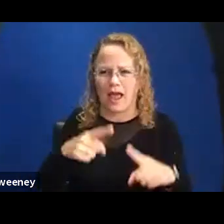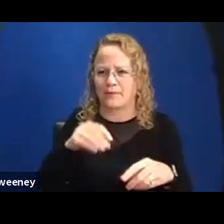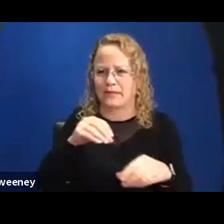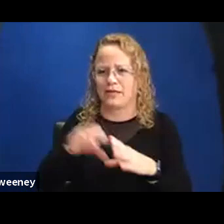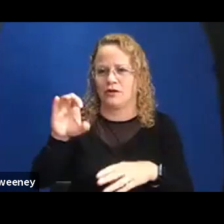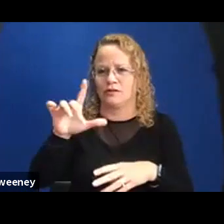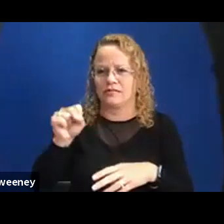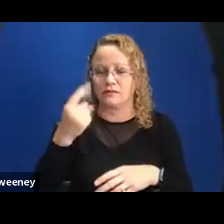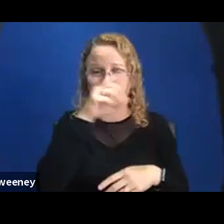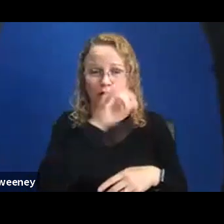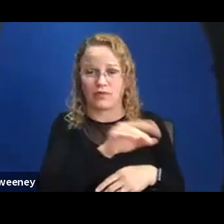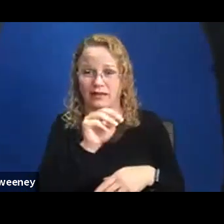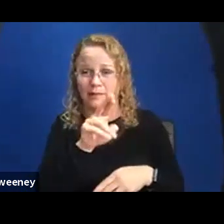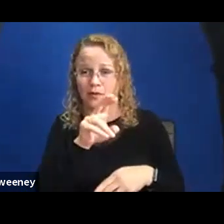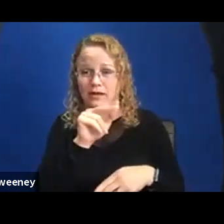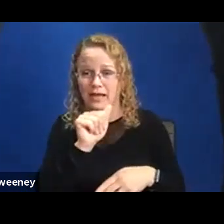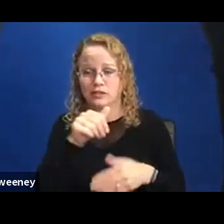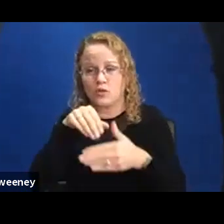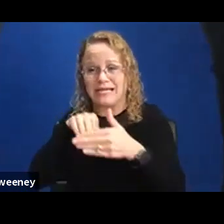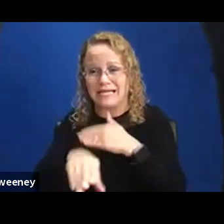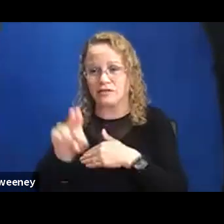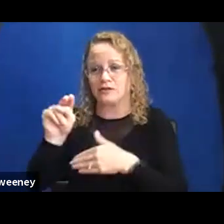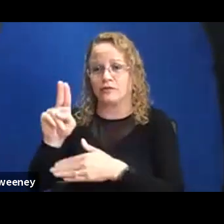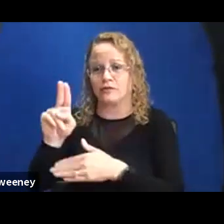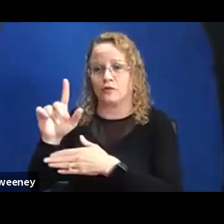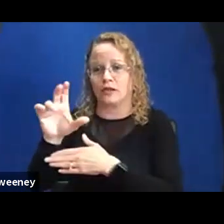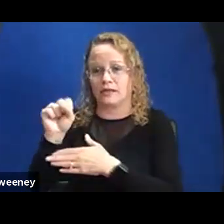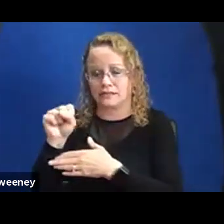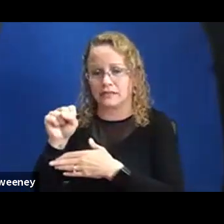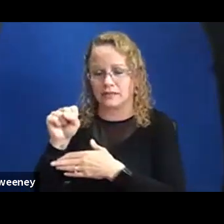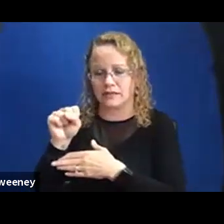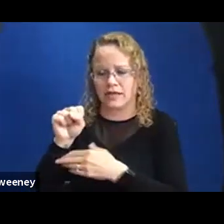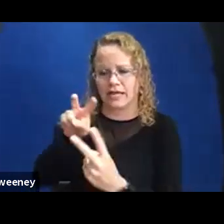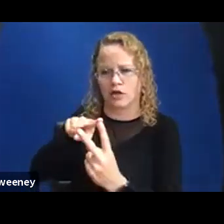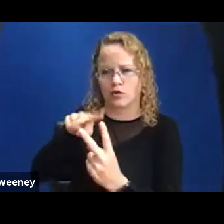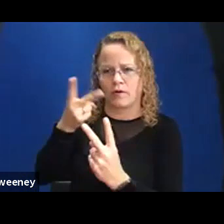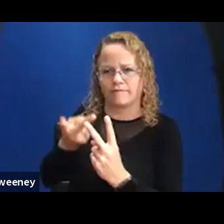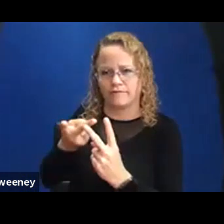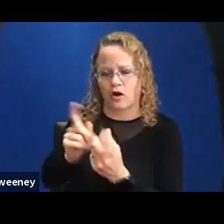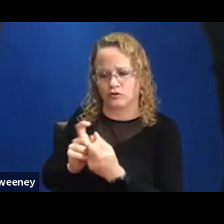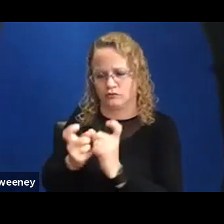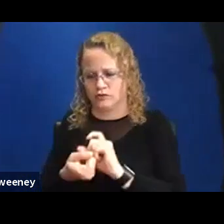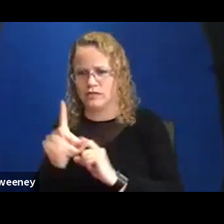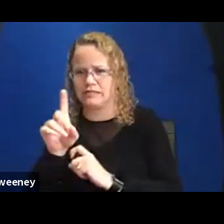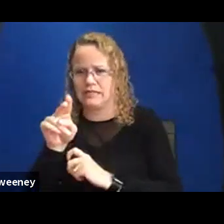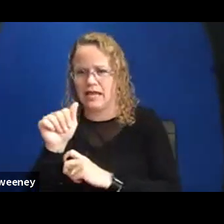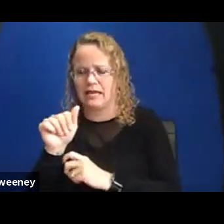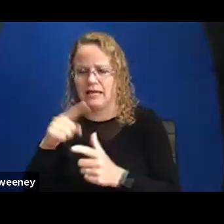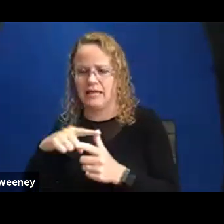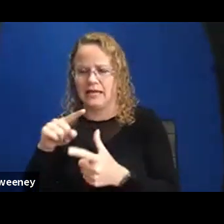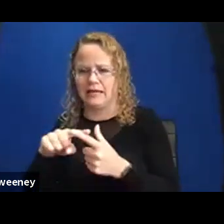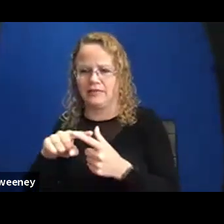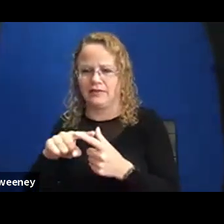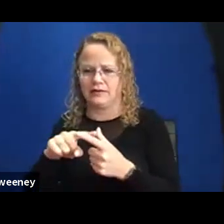in order for that mRNA to get into your nucleus, get reverse transcribed into DNA, and then inserted